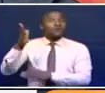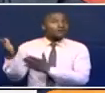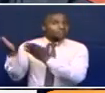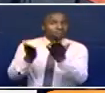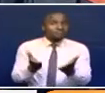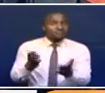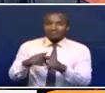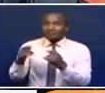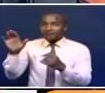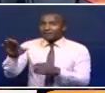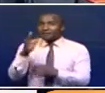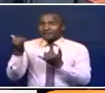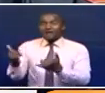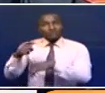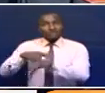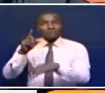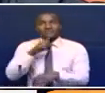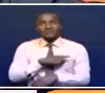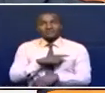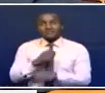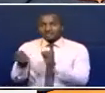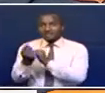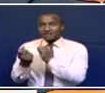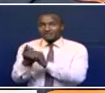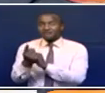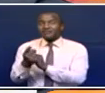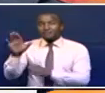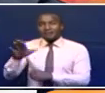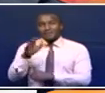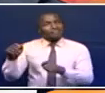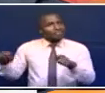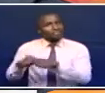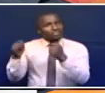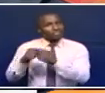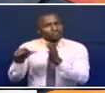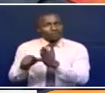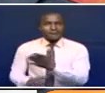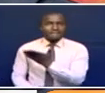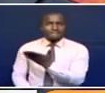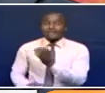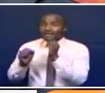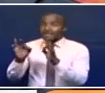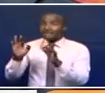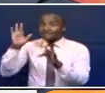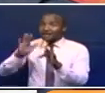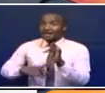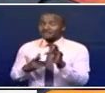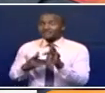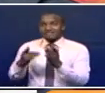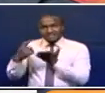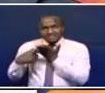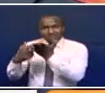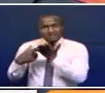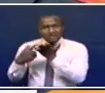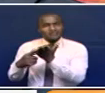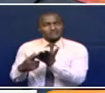this Parliament is going home, the 11th Parliament. I think it's been a disaster, if you ask me. Because if they cannot debate